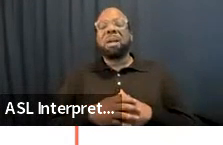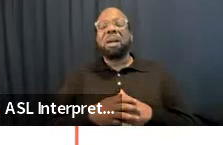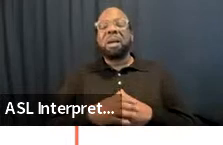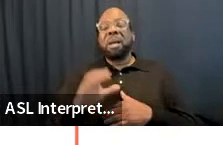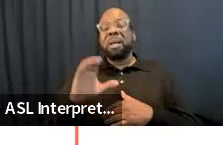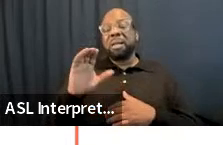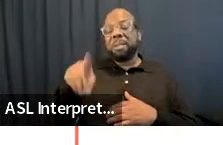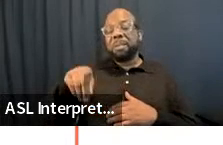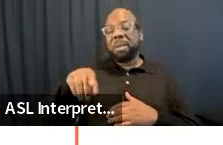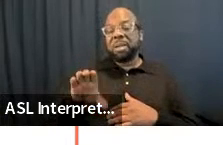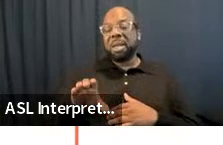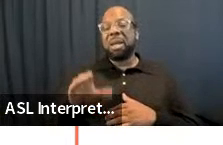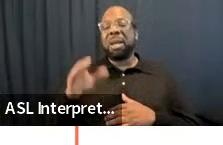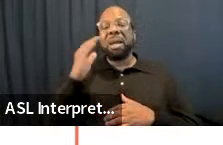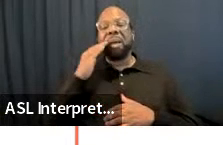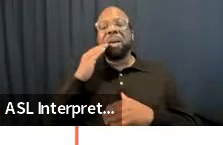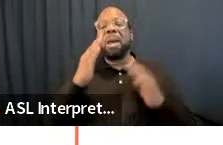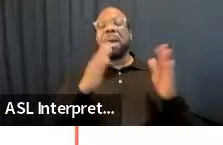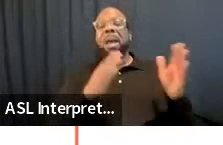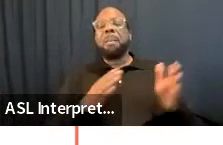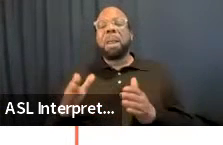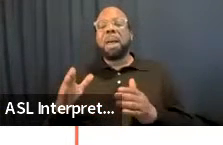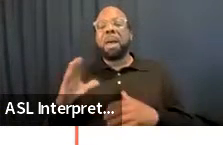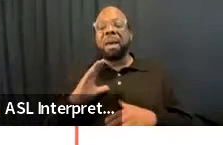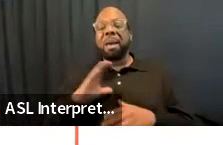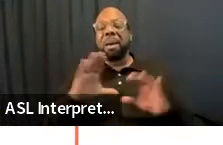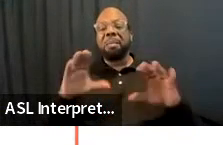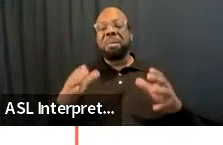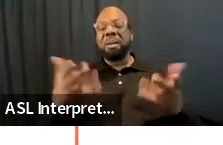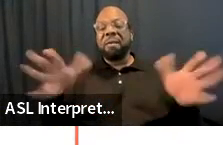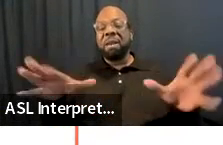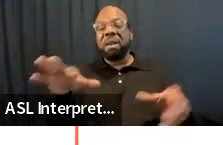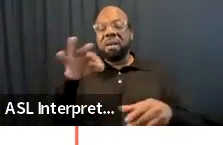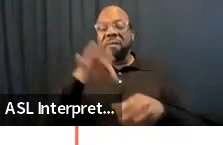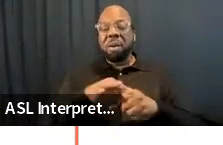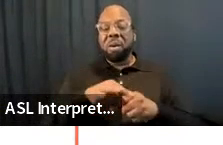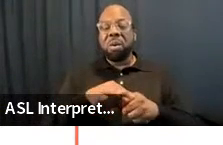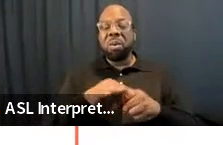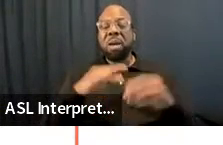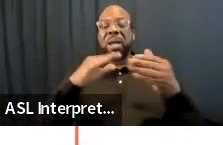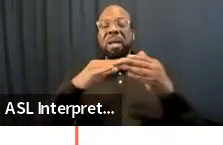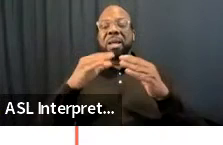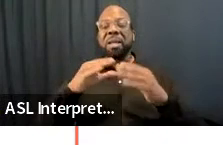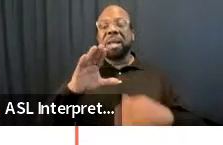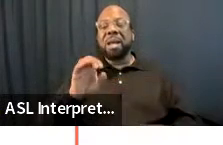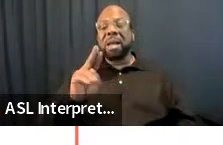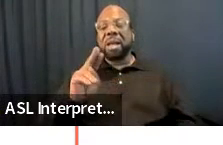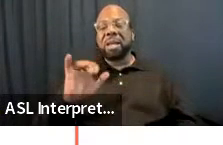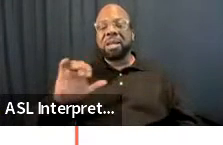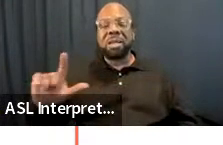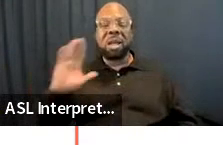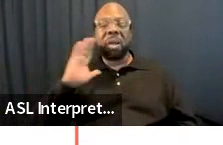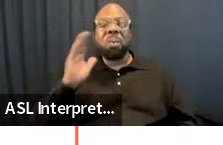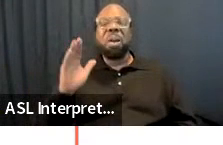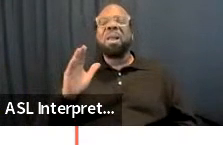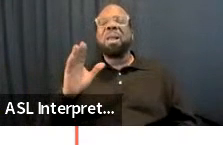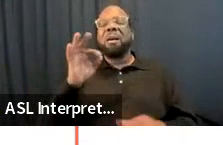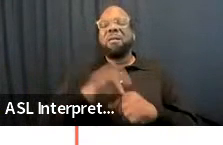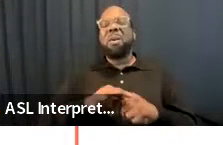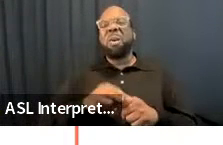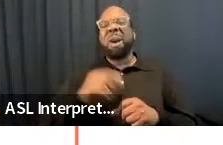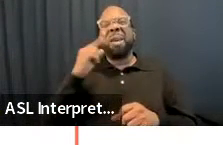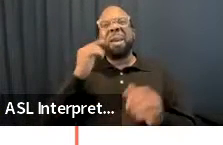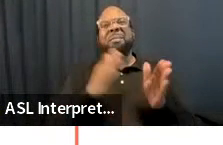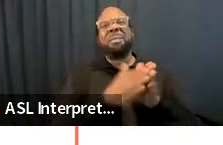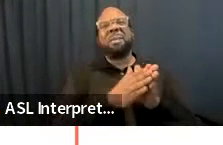CPC, which is the Planning Commission, has voted, the City Council will then be able to vote on it, which is about a 50-day clock on